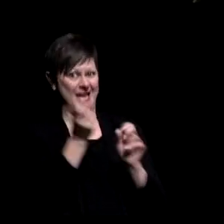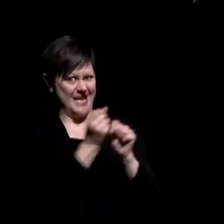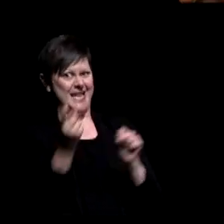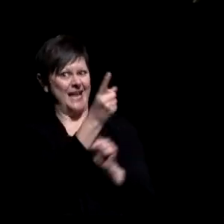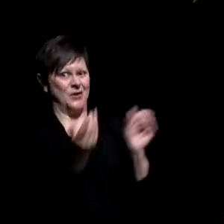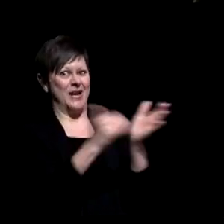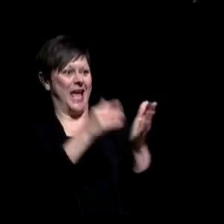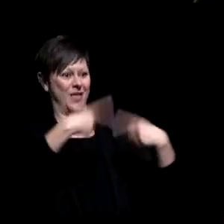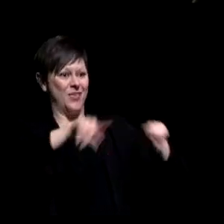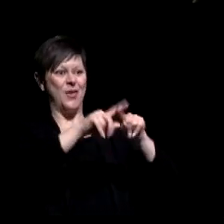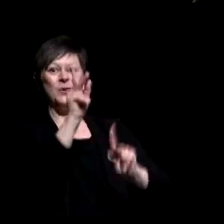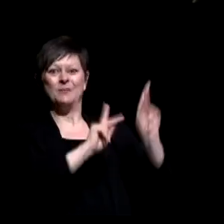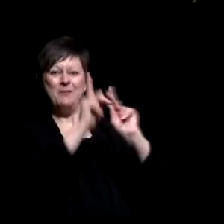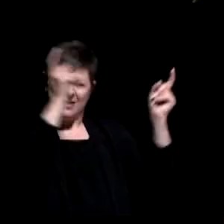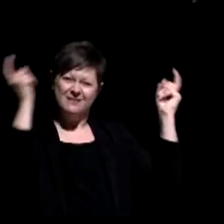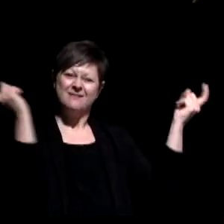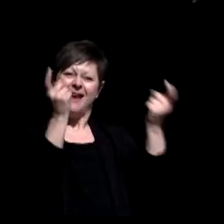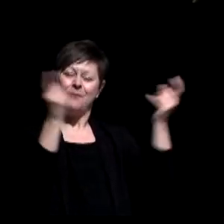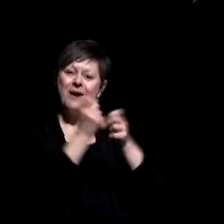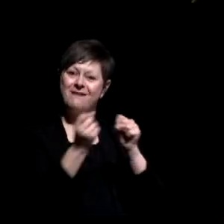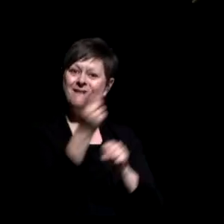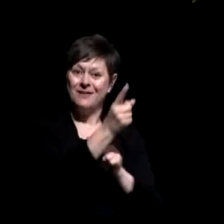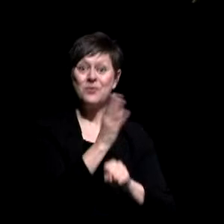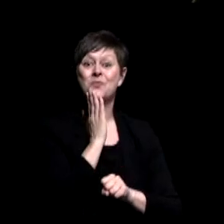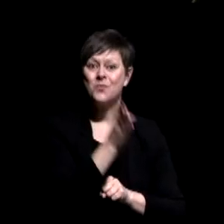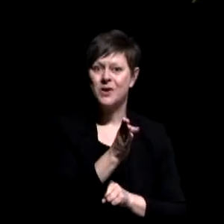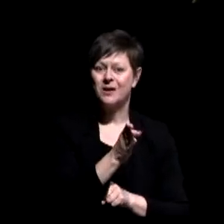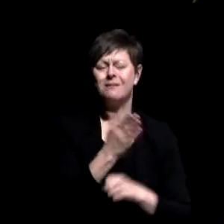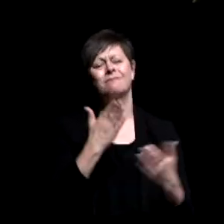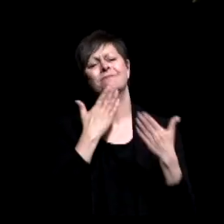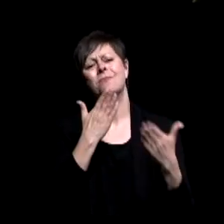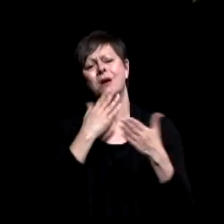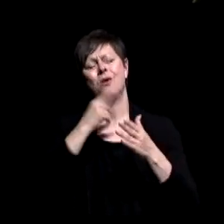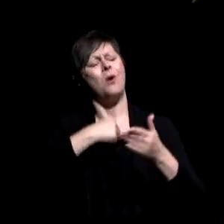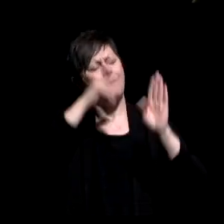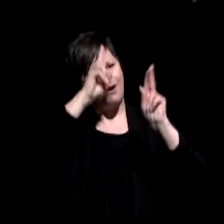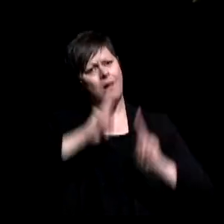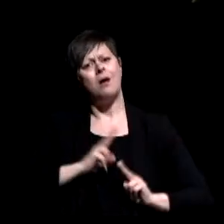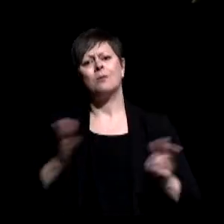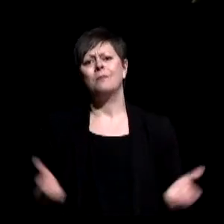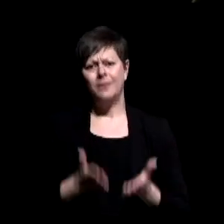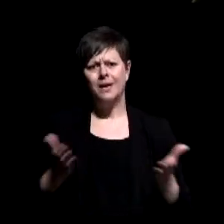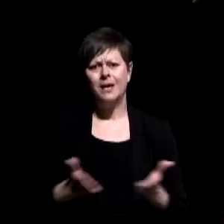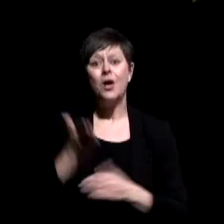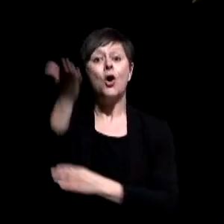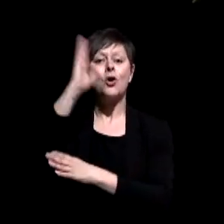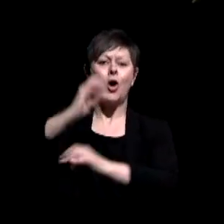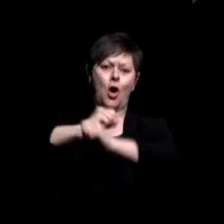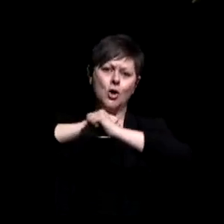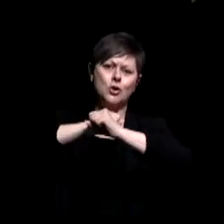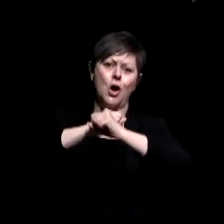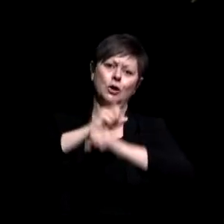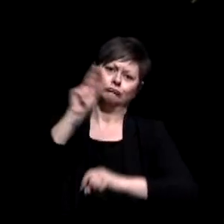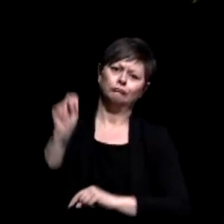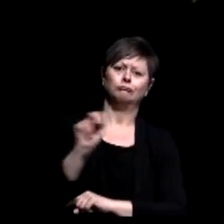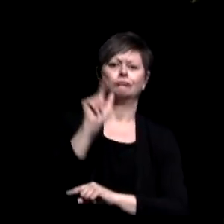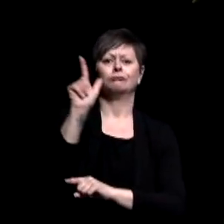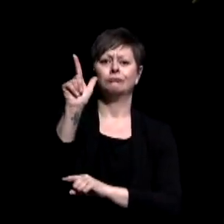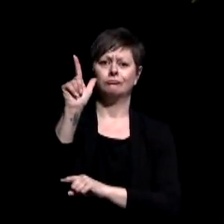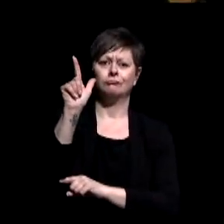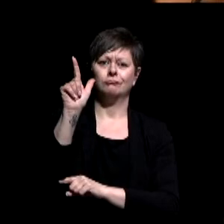year. Thank you very much. It's an absolute honor to be here. God guard thee, Newfoundland and Labrador.